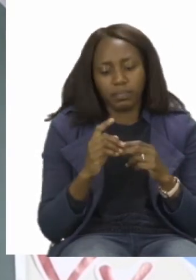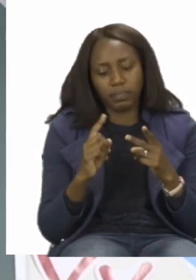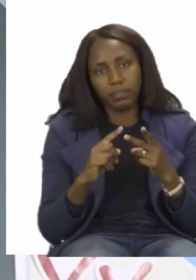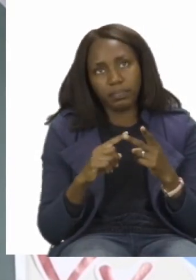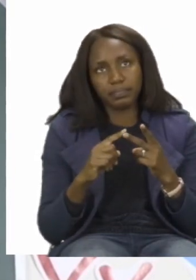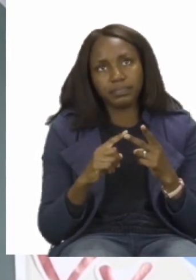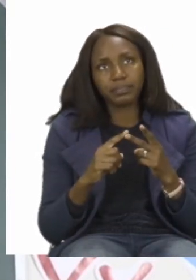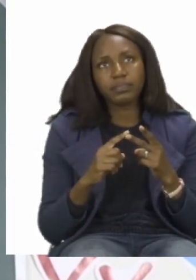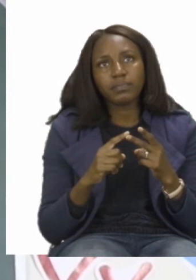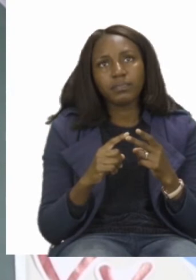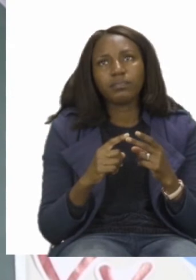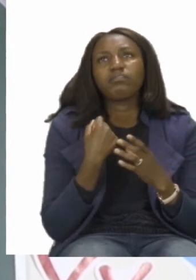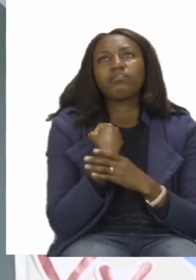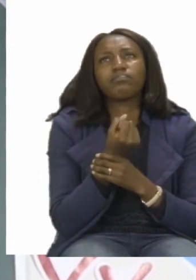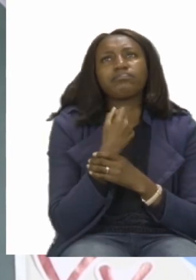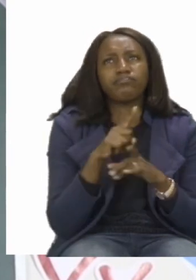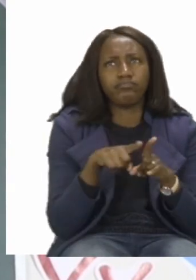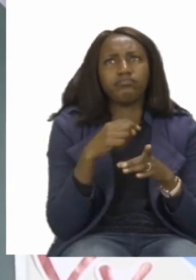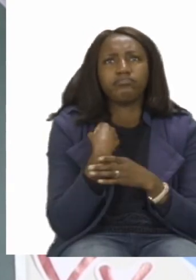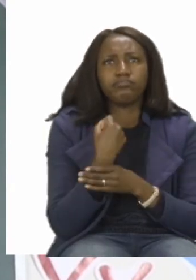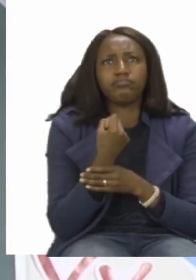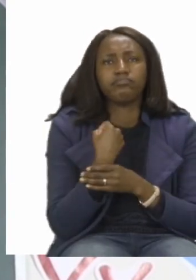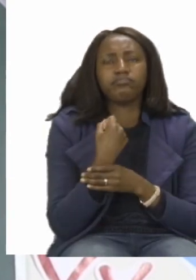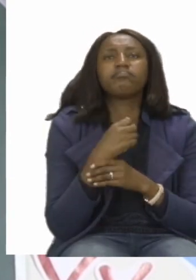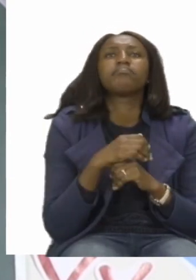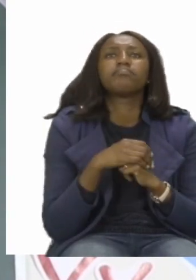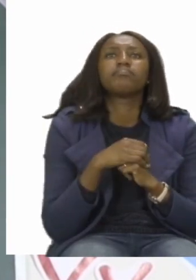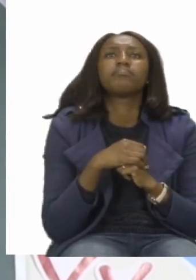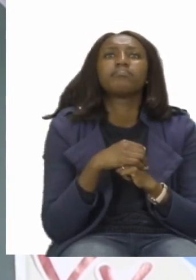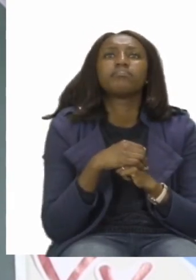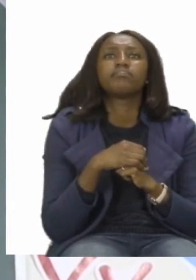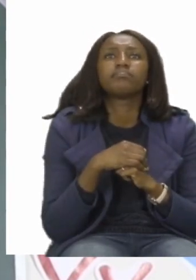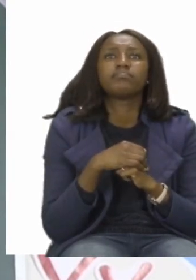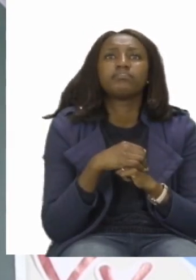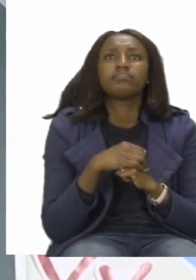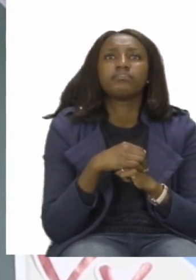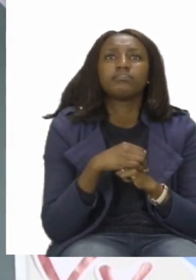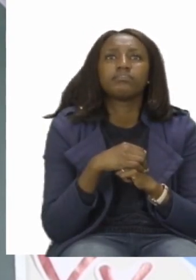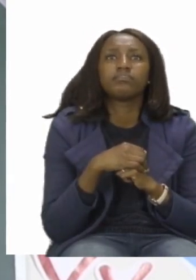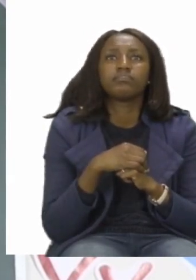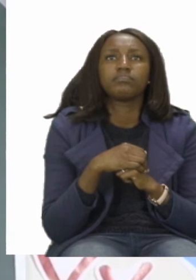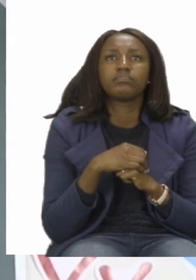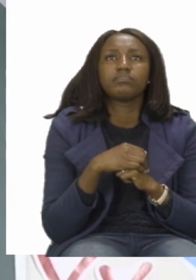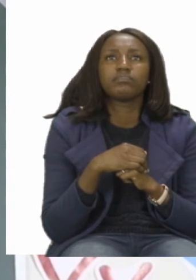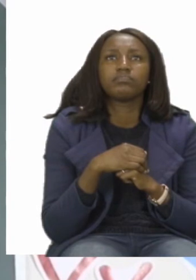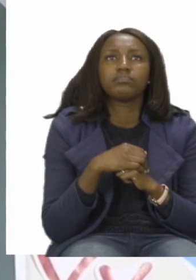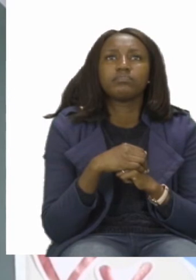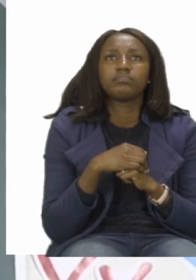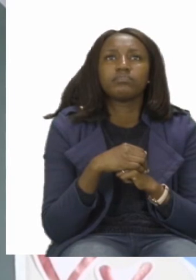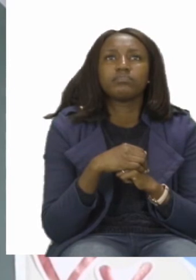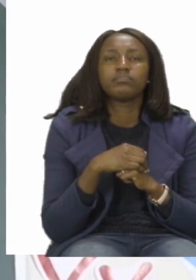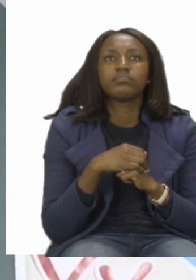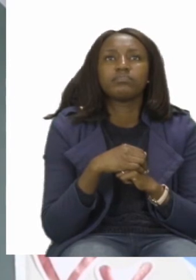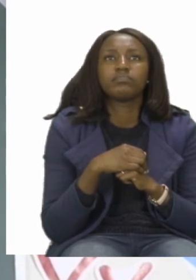is the sphere. Now a sphere is the 3D